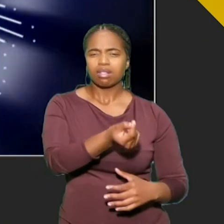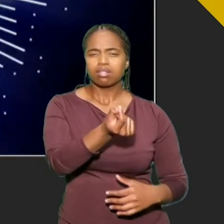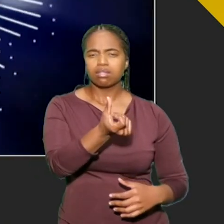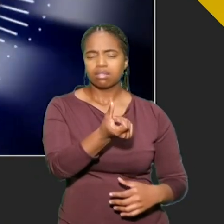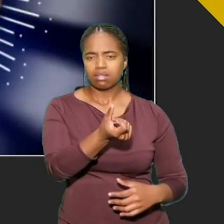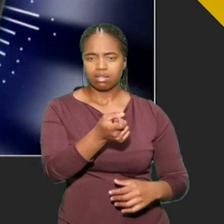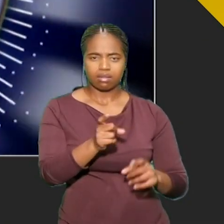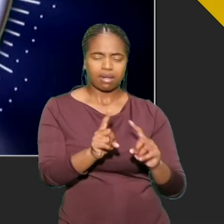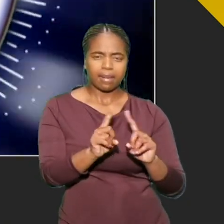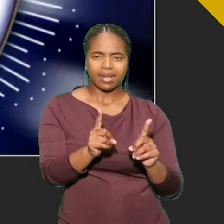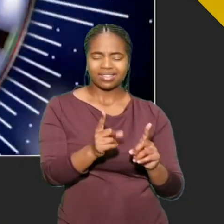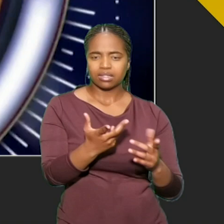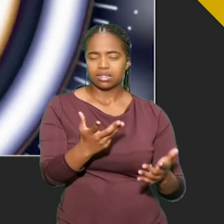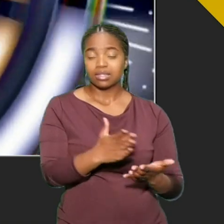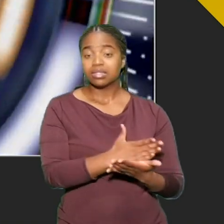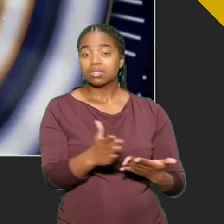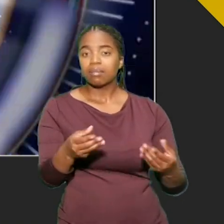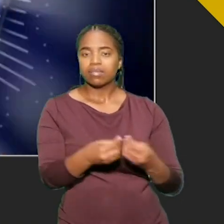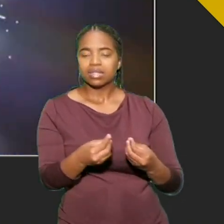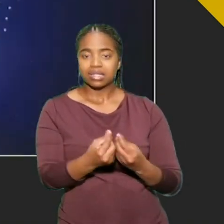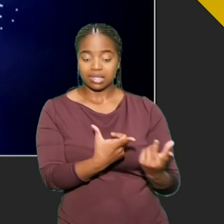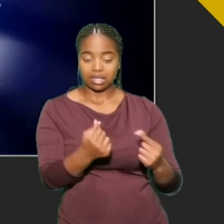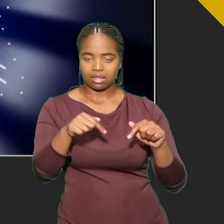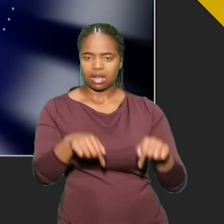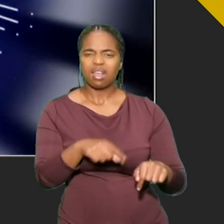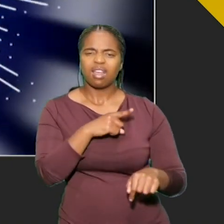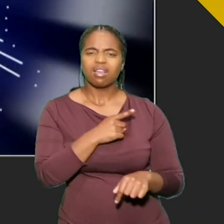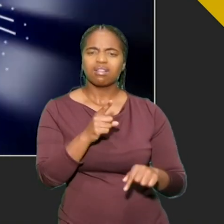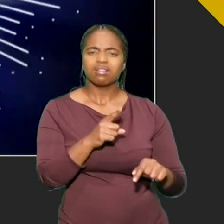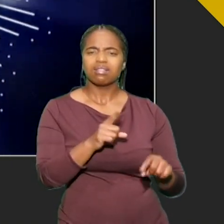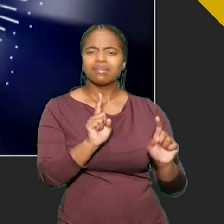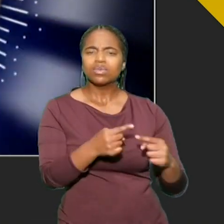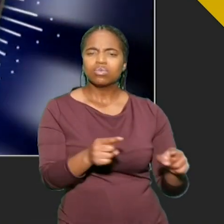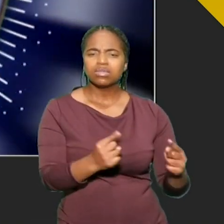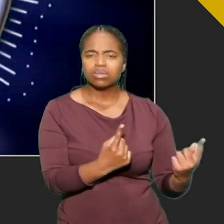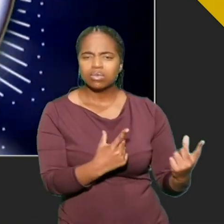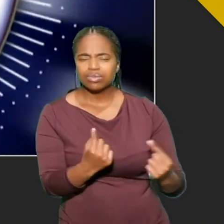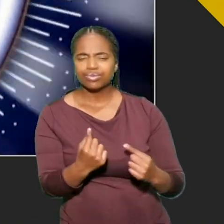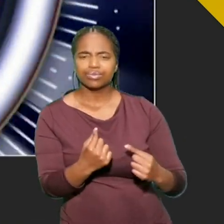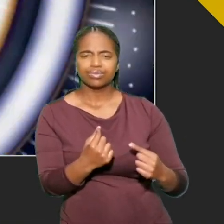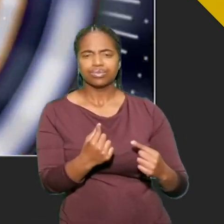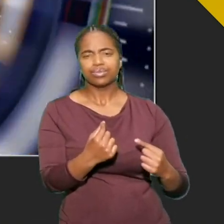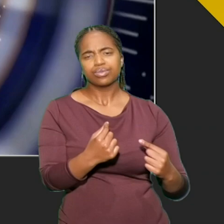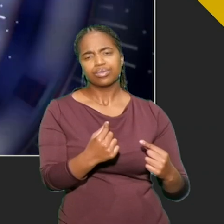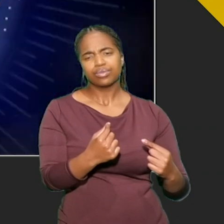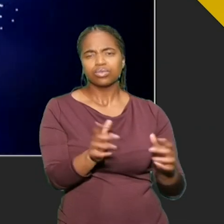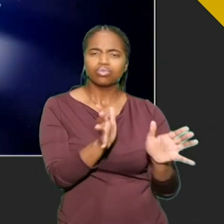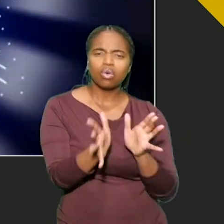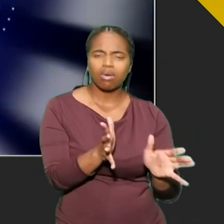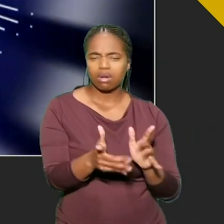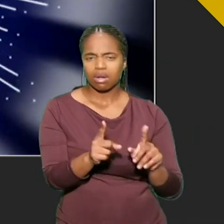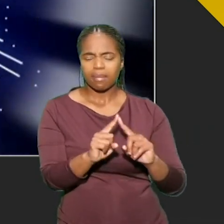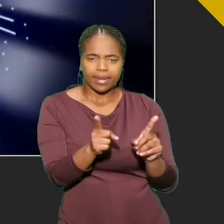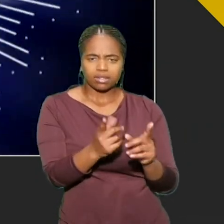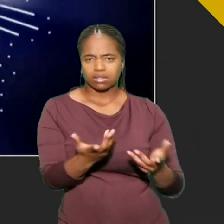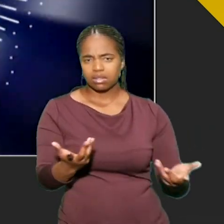but there are things that we are doing here, like music. We do music, we play soccer, but we